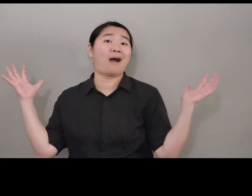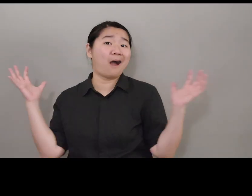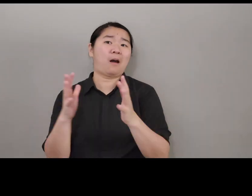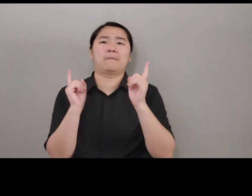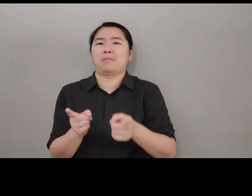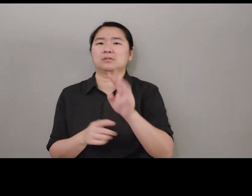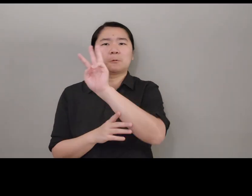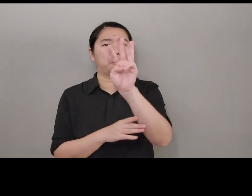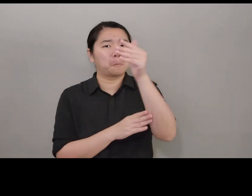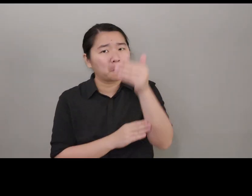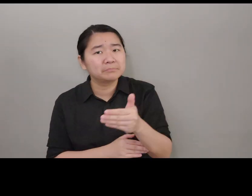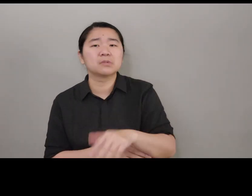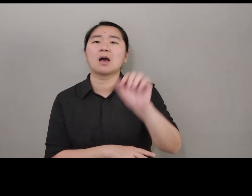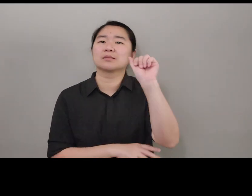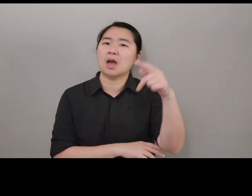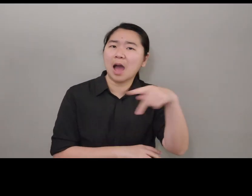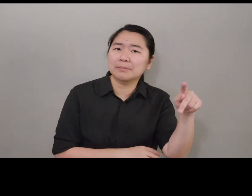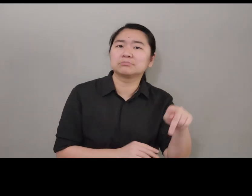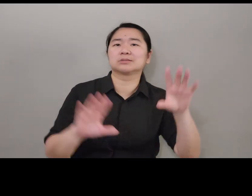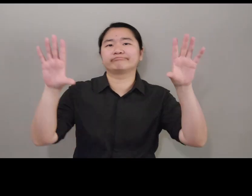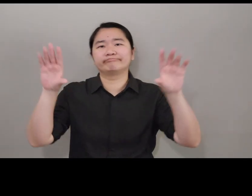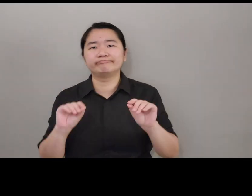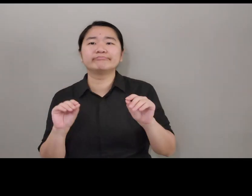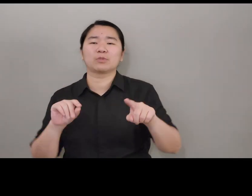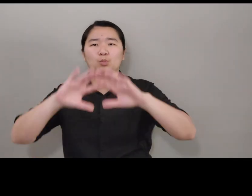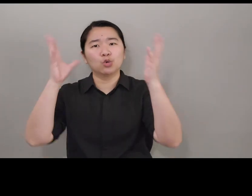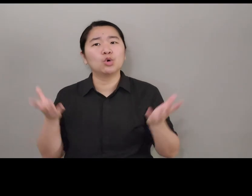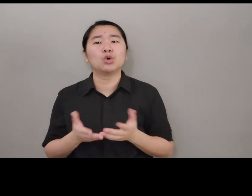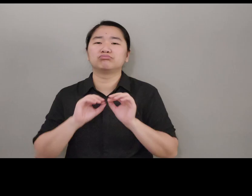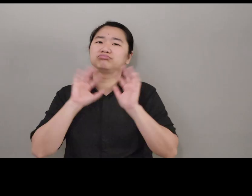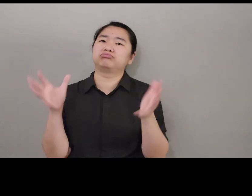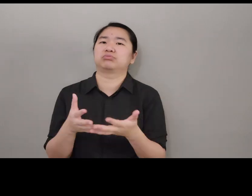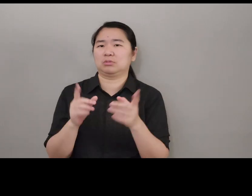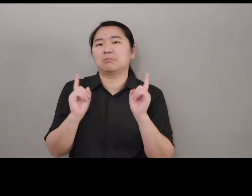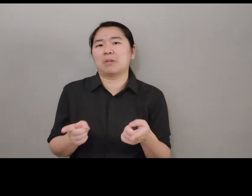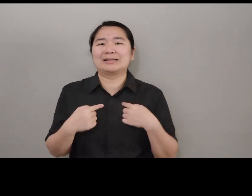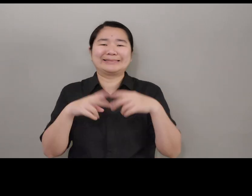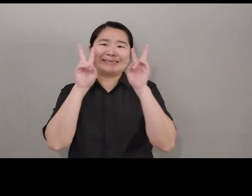think that is why, we need to find this balance. So,